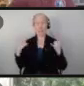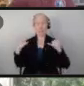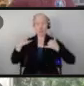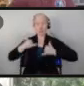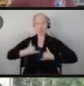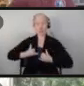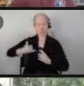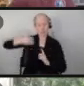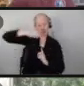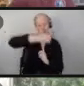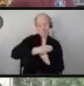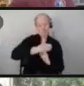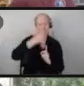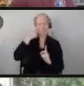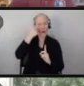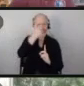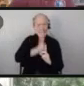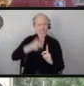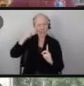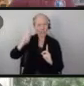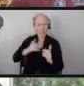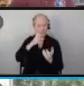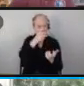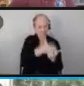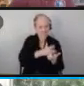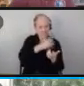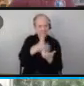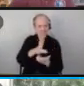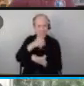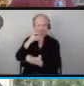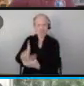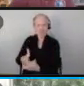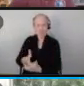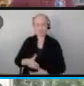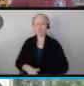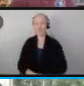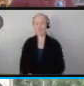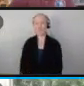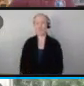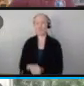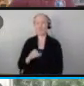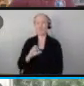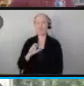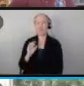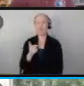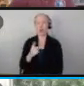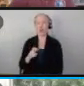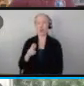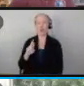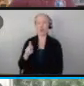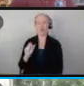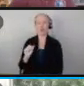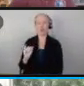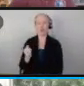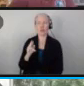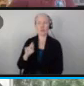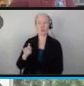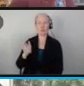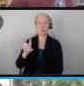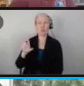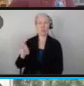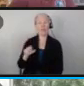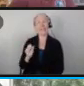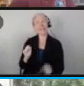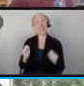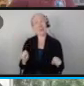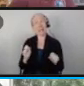person? Well, it's possible. The only question that comes about is the cost